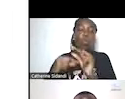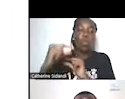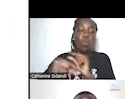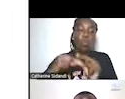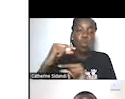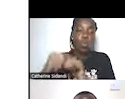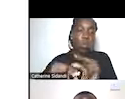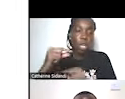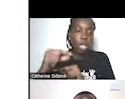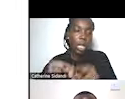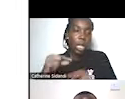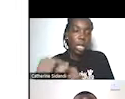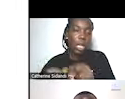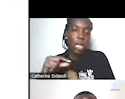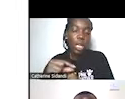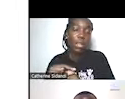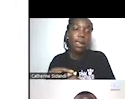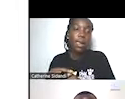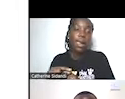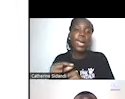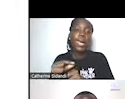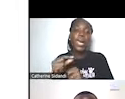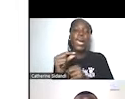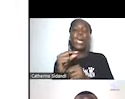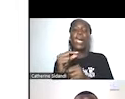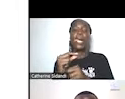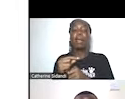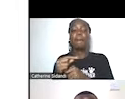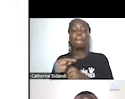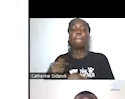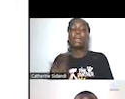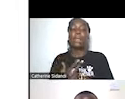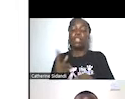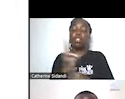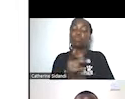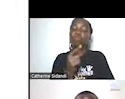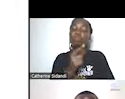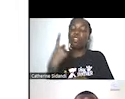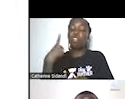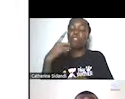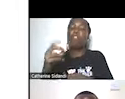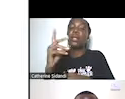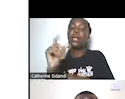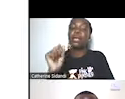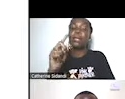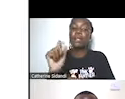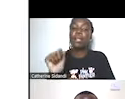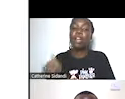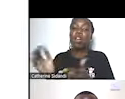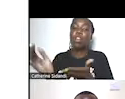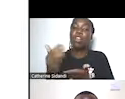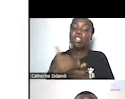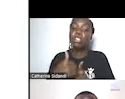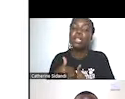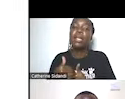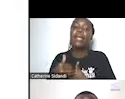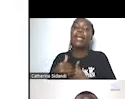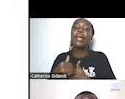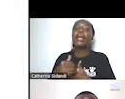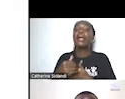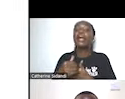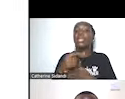Forms, SurveyMonkey. Those ones you can use them for data collection. Yeah. Then you can data analysis. You can use R, which